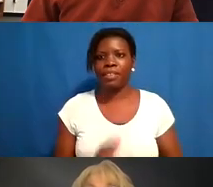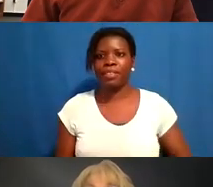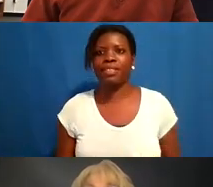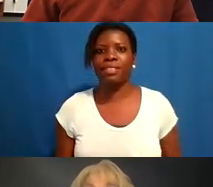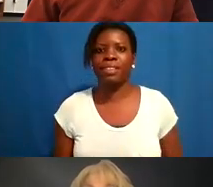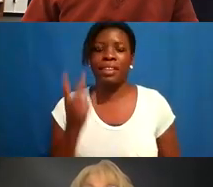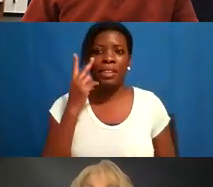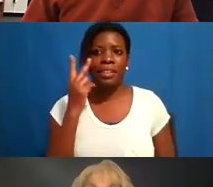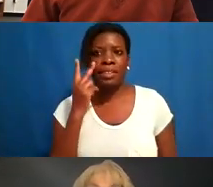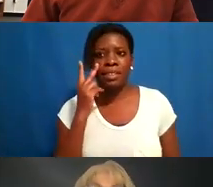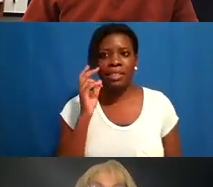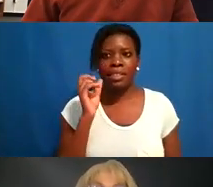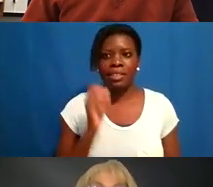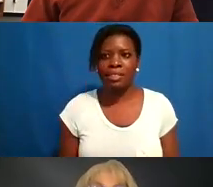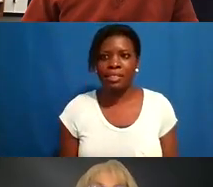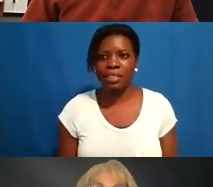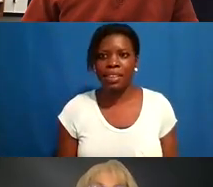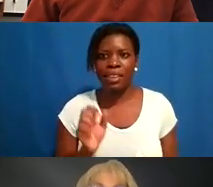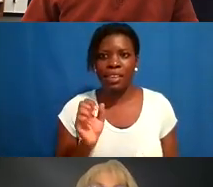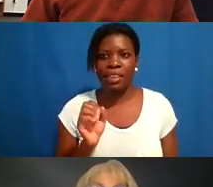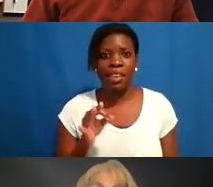Let's see if everyone can answer.